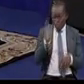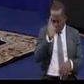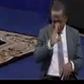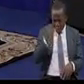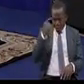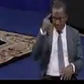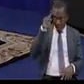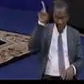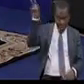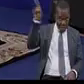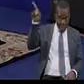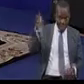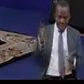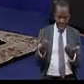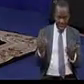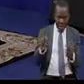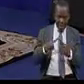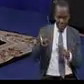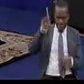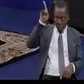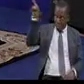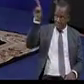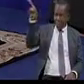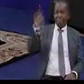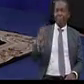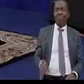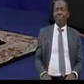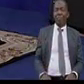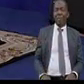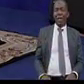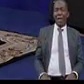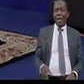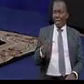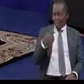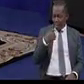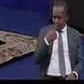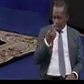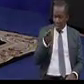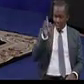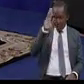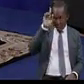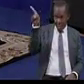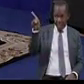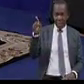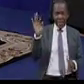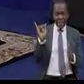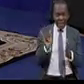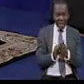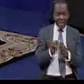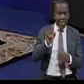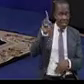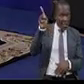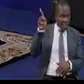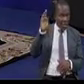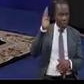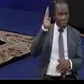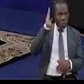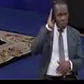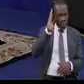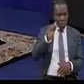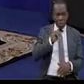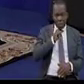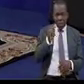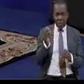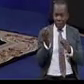stayed him that he should not depart from them. Look at verse 43. In verse